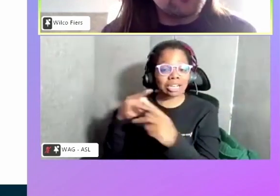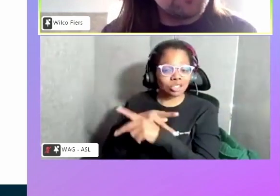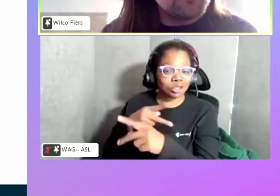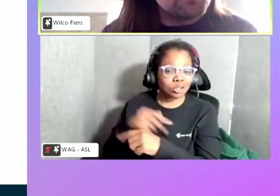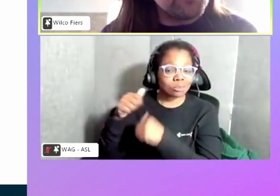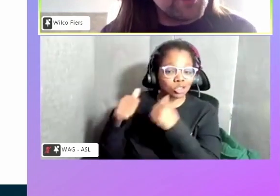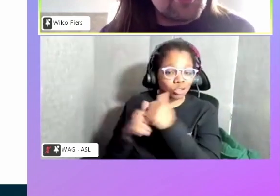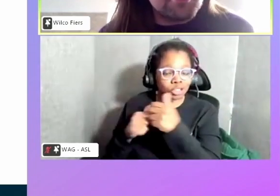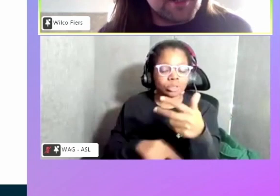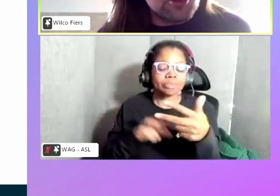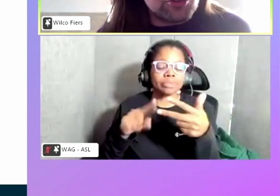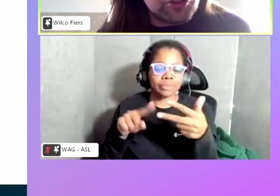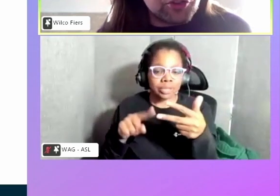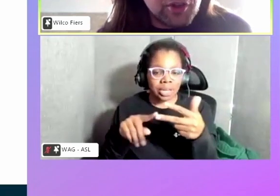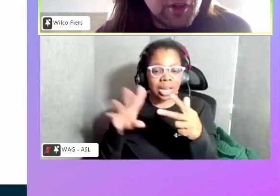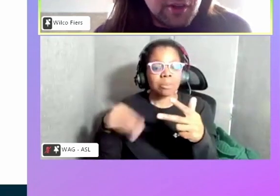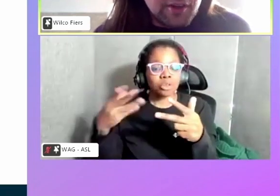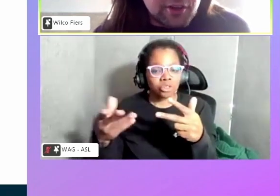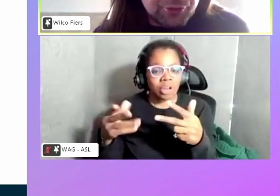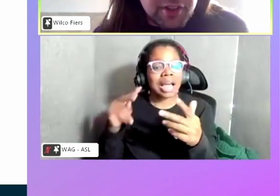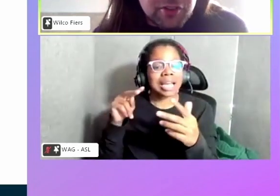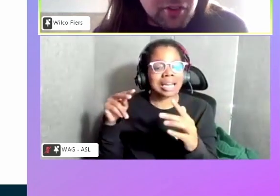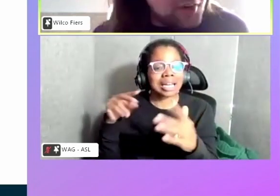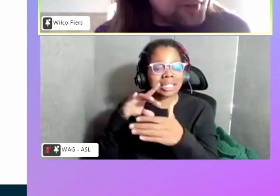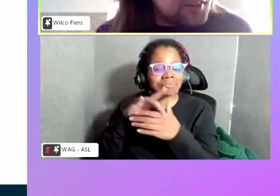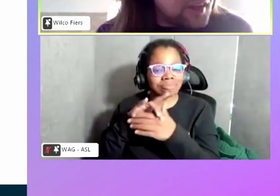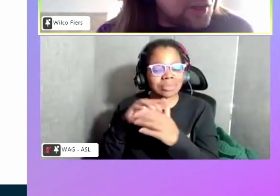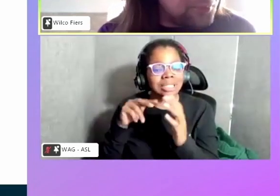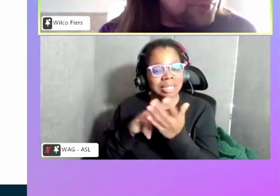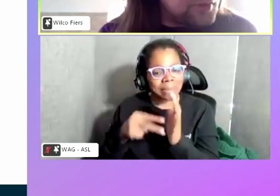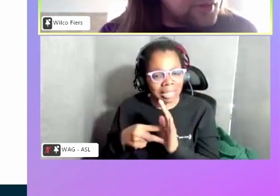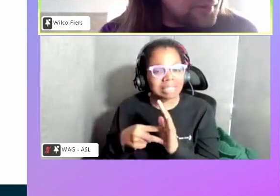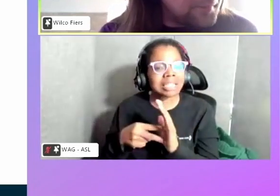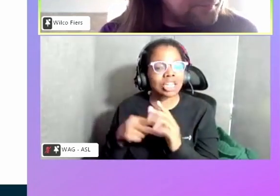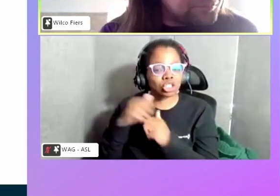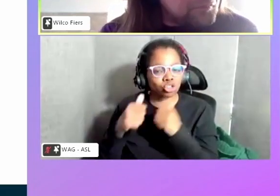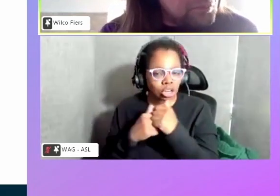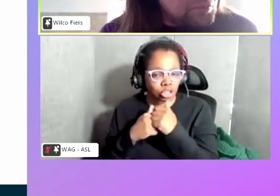third outcome is provide semantic structure that conveys this hierarchy to help